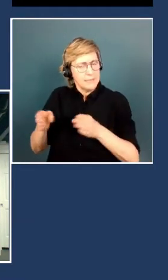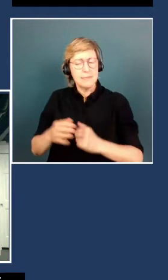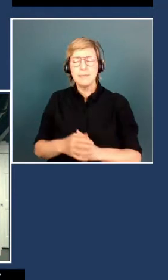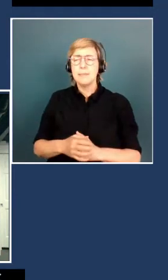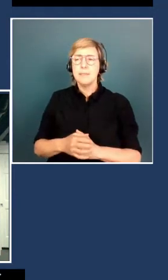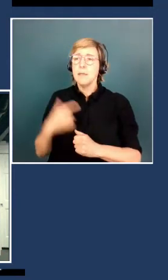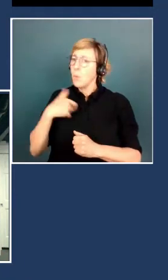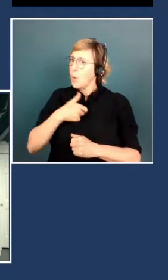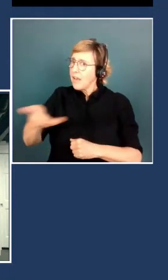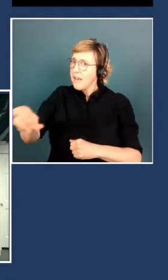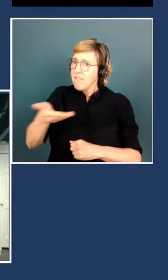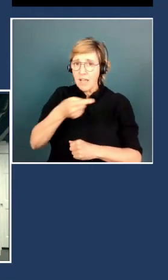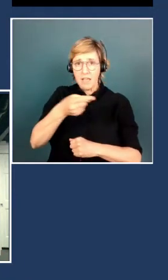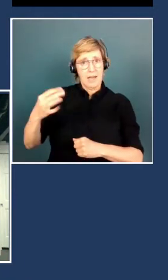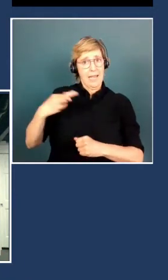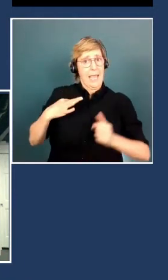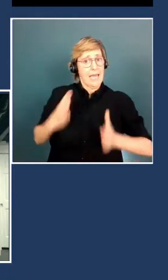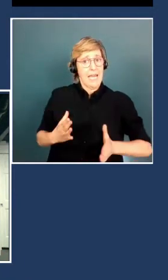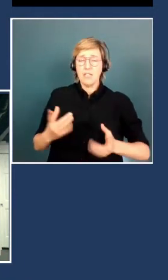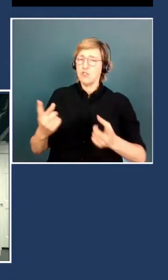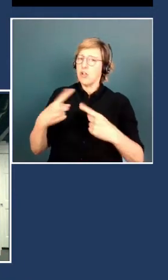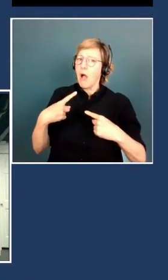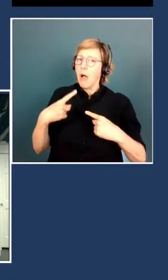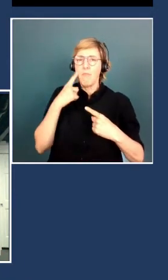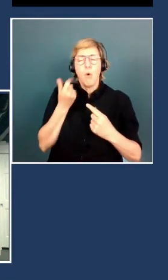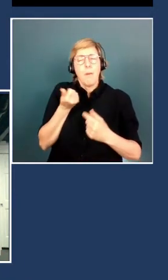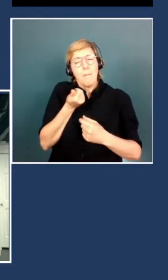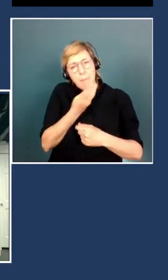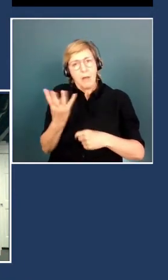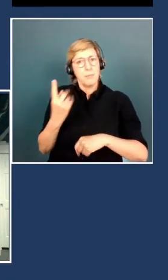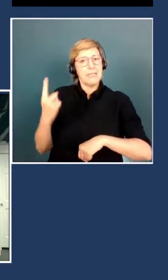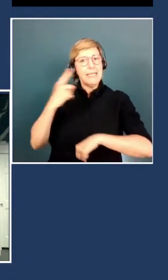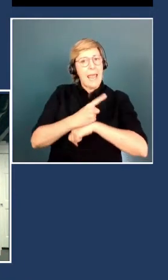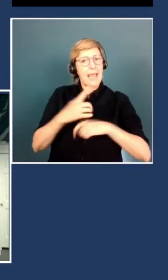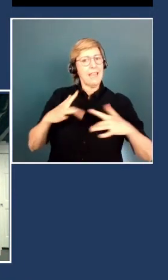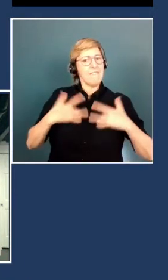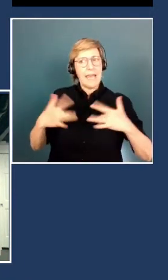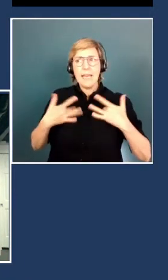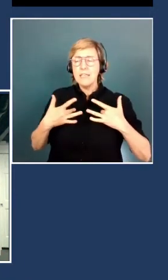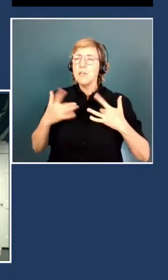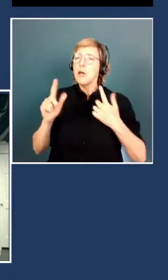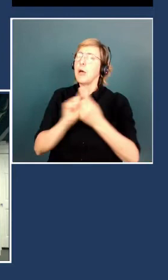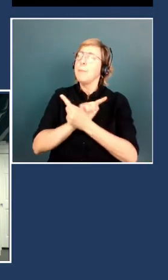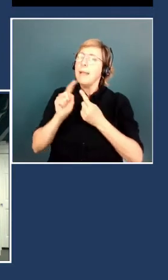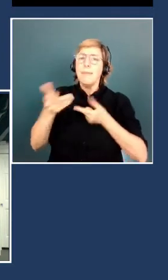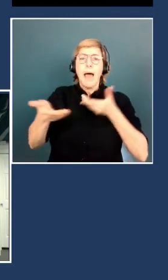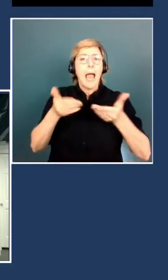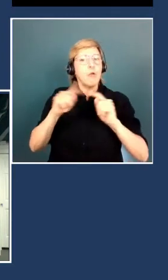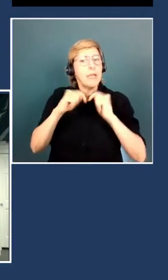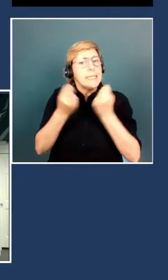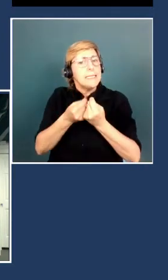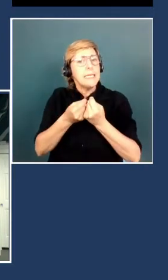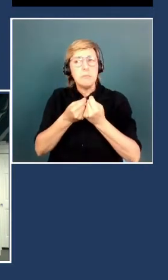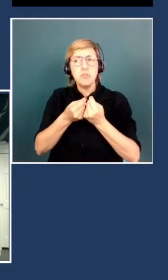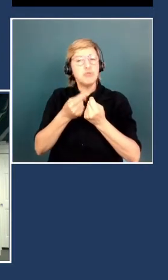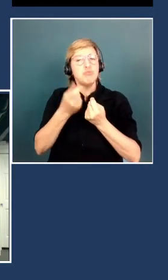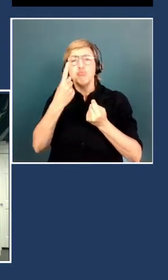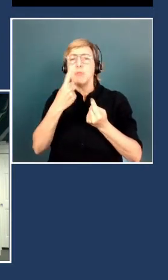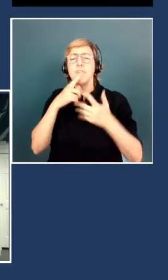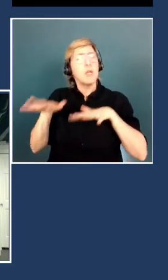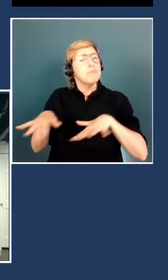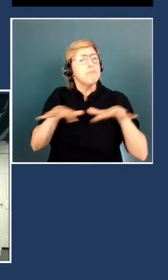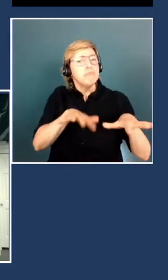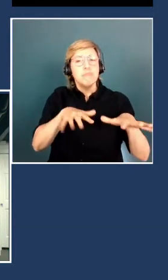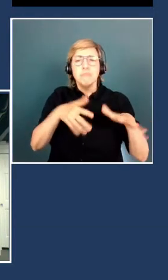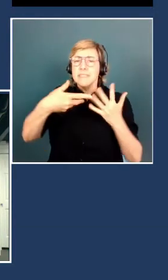out to a multiple day event where they get to meet the hiring teams in an informal setting. They get to work on collaborative projects.